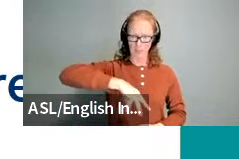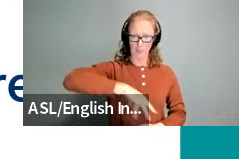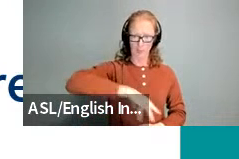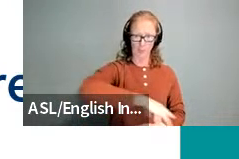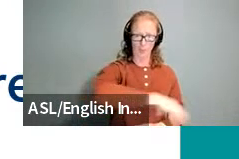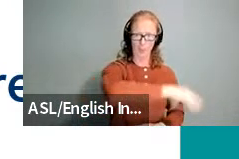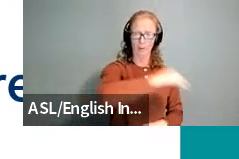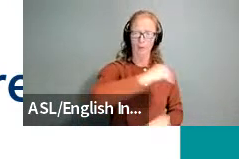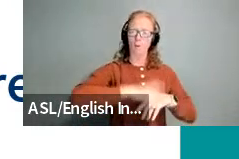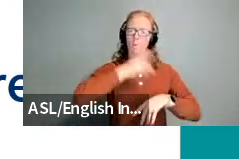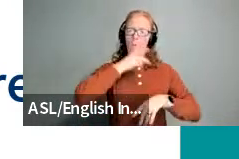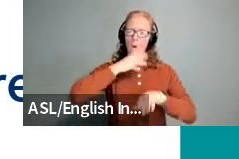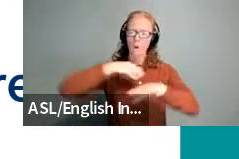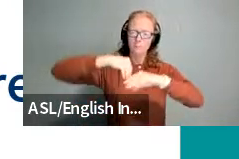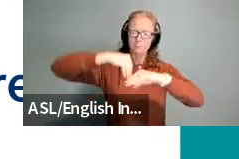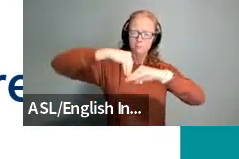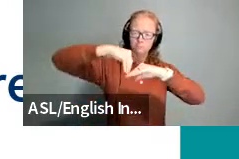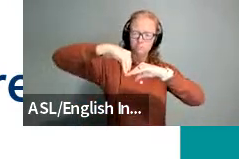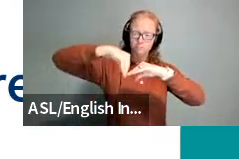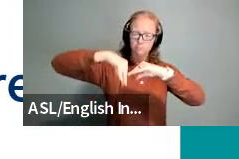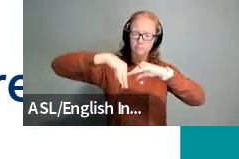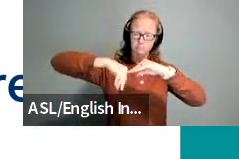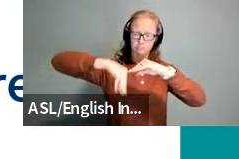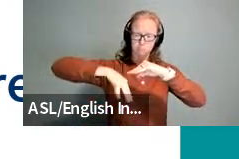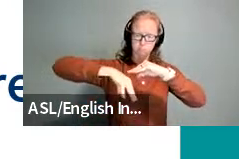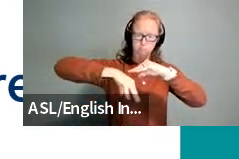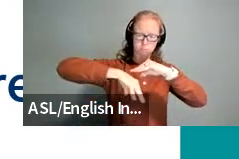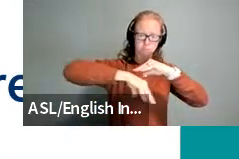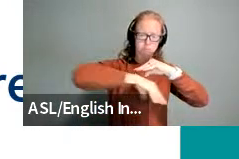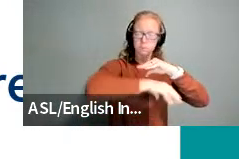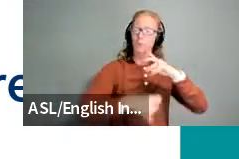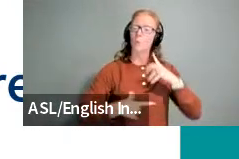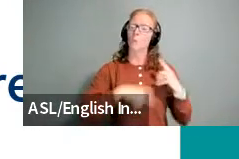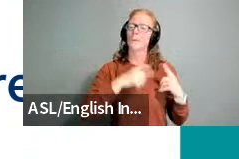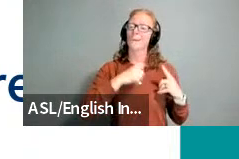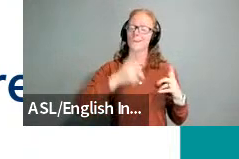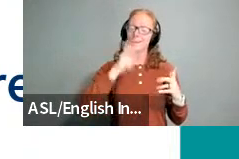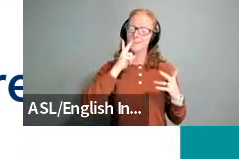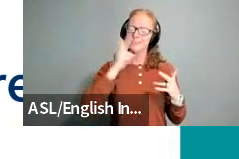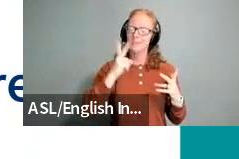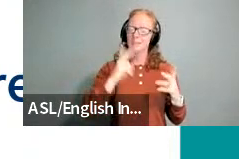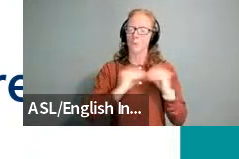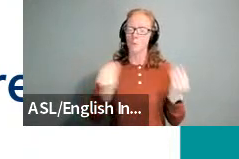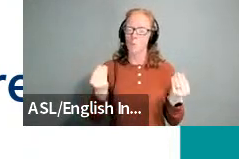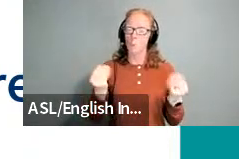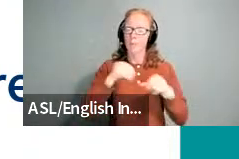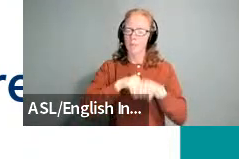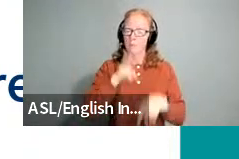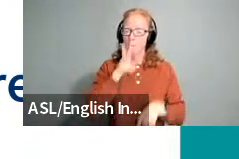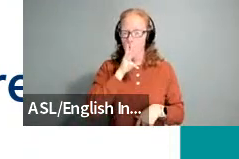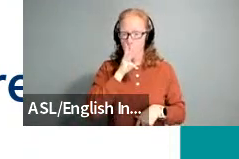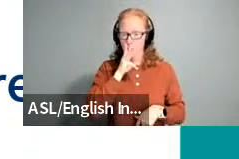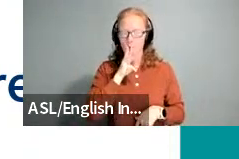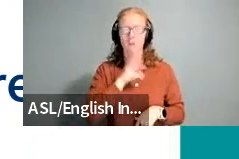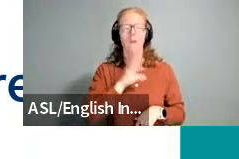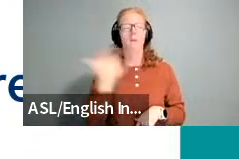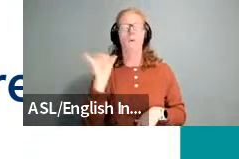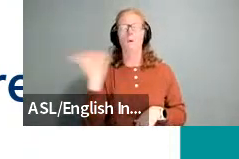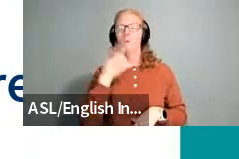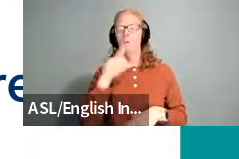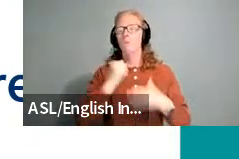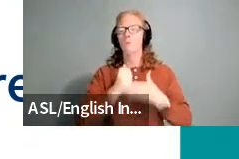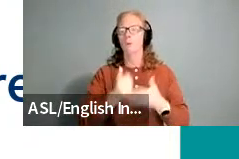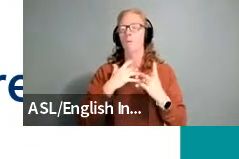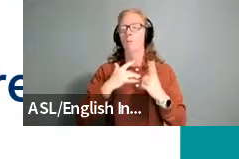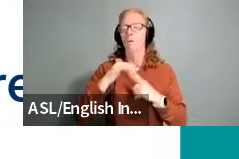help with further investigation of the soil and the water, and also help with our cultural